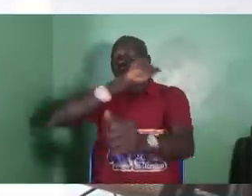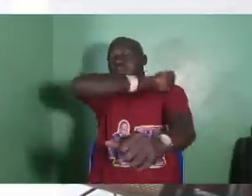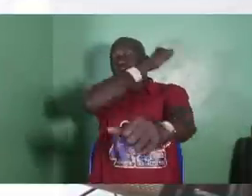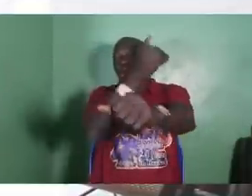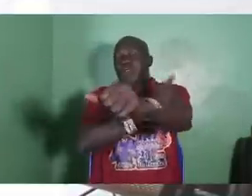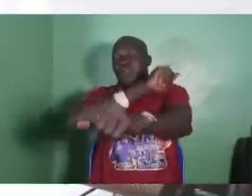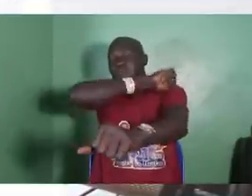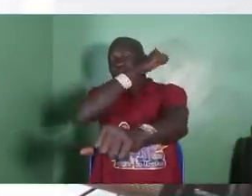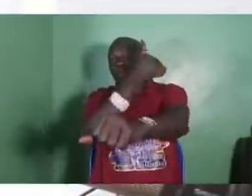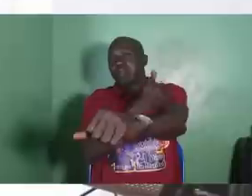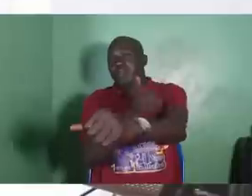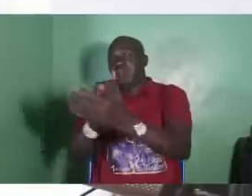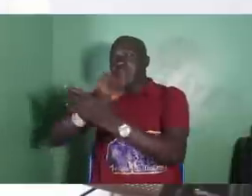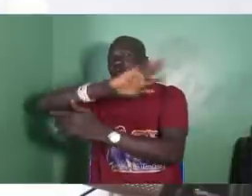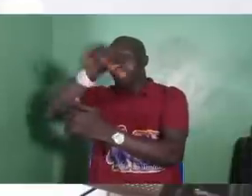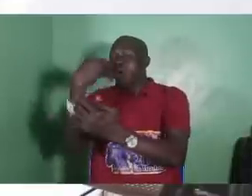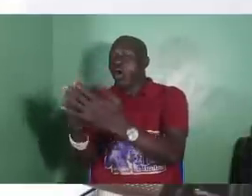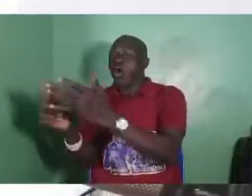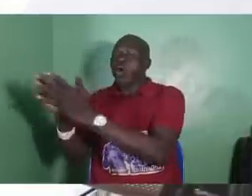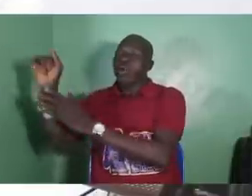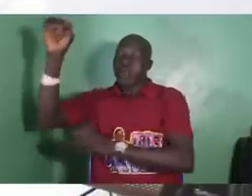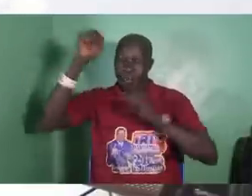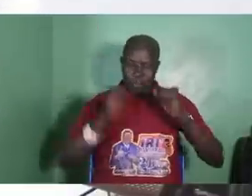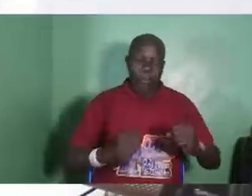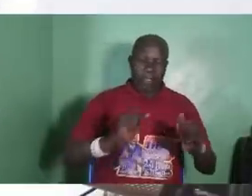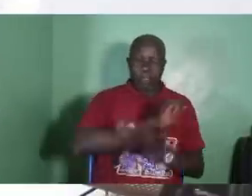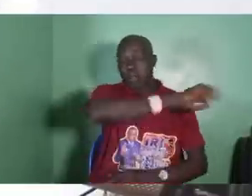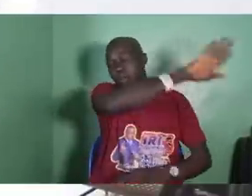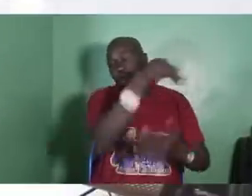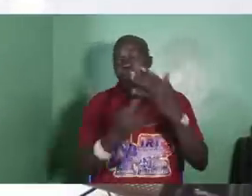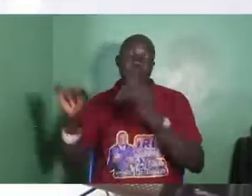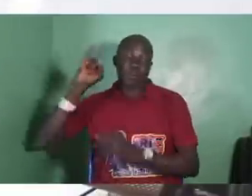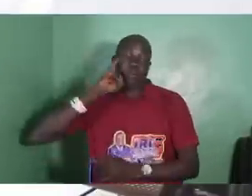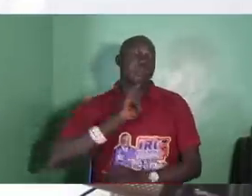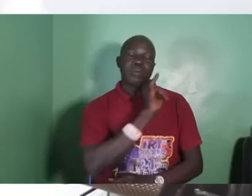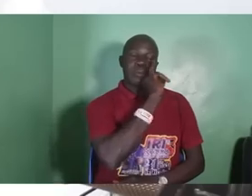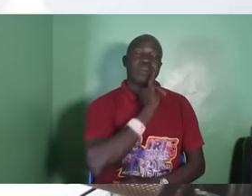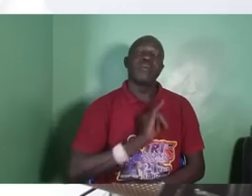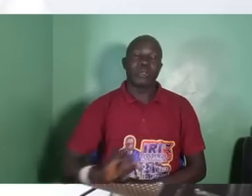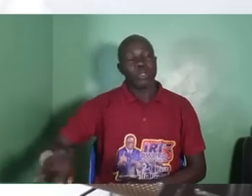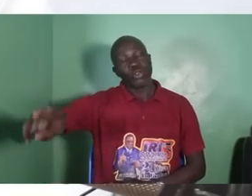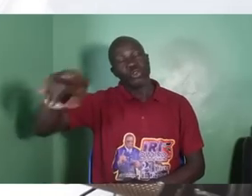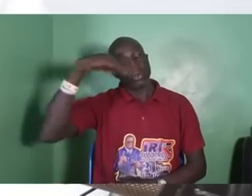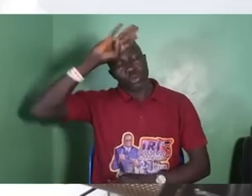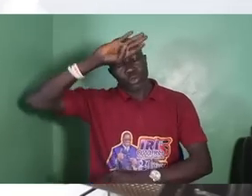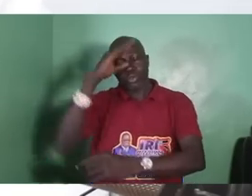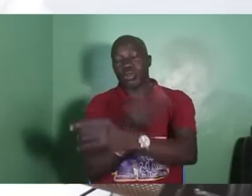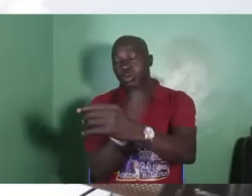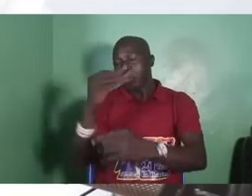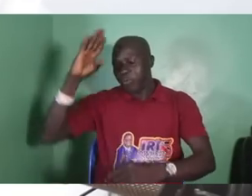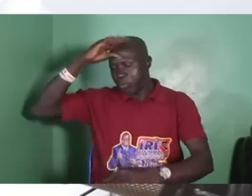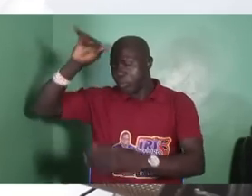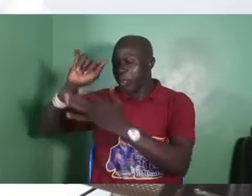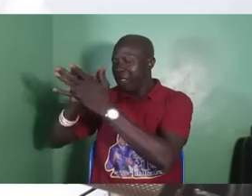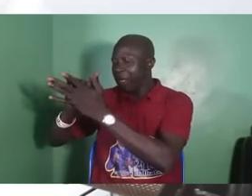authoritatively ipa ti agbara Israel the man's apart in Israel iwa mo eniyan you son of man